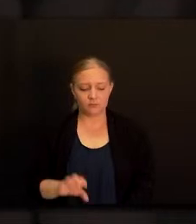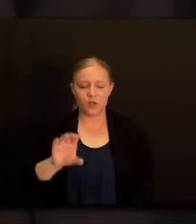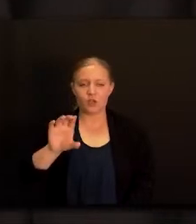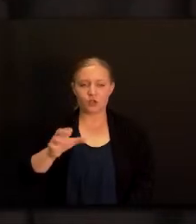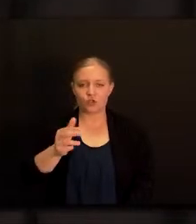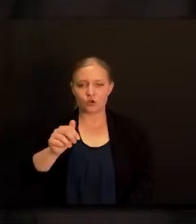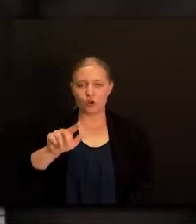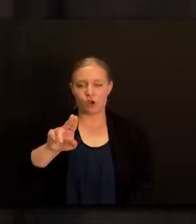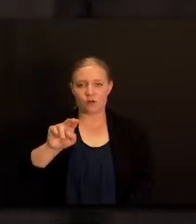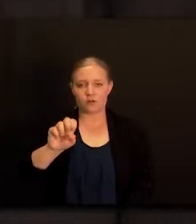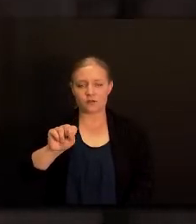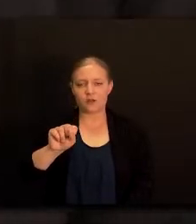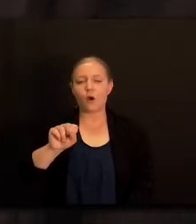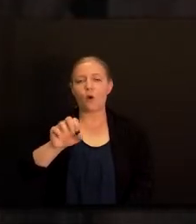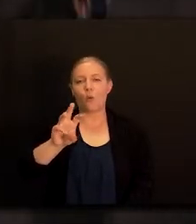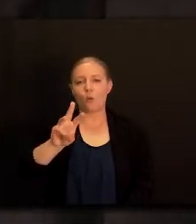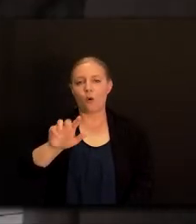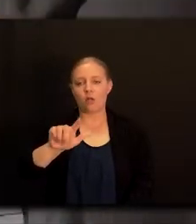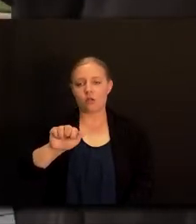Charles Mark Walsh.